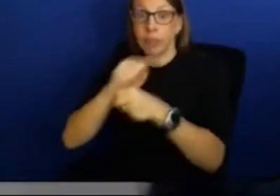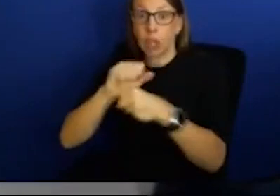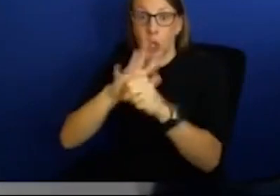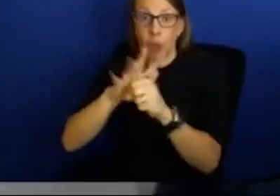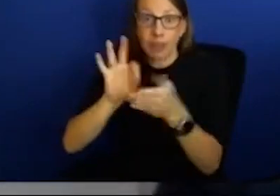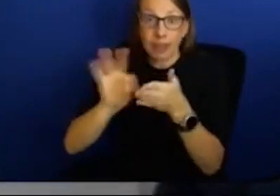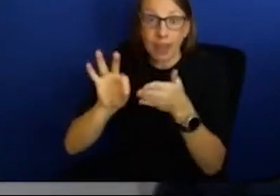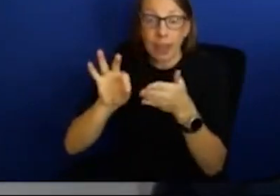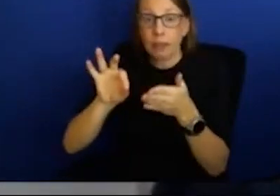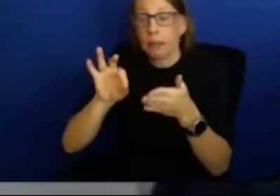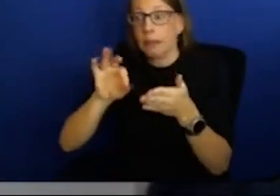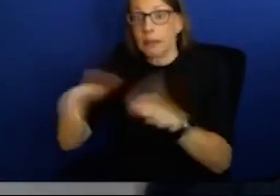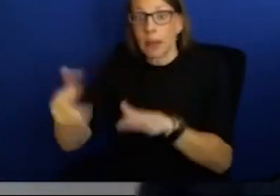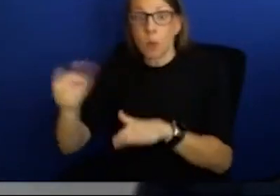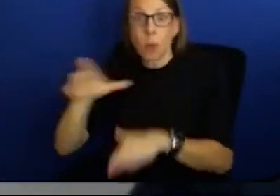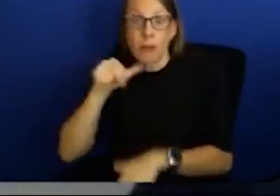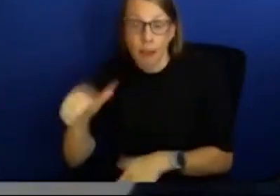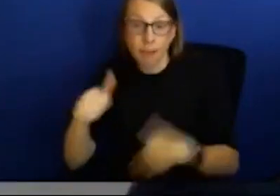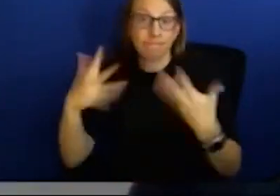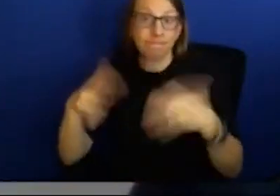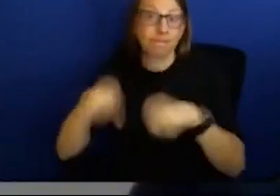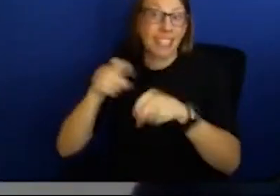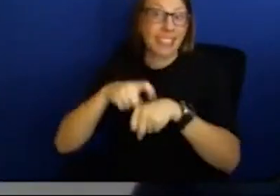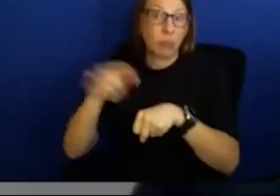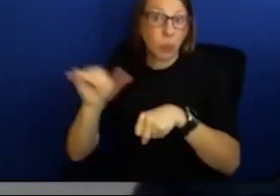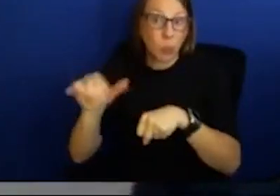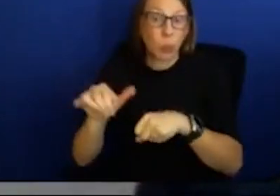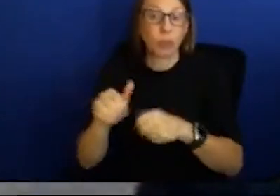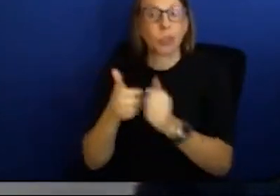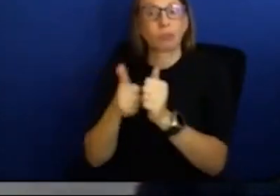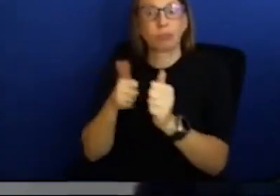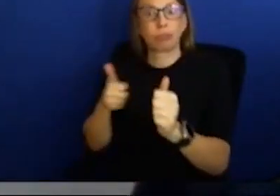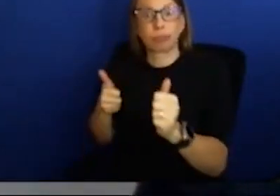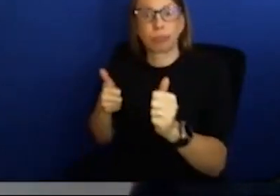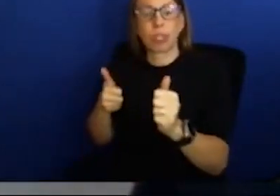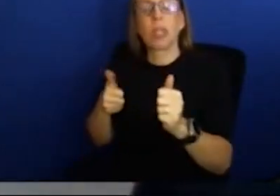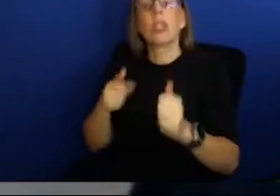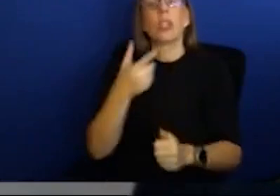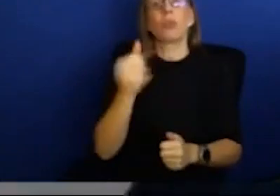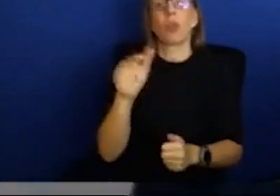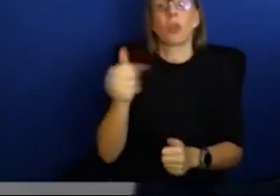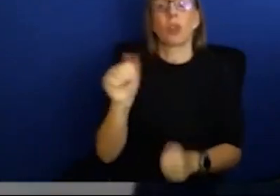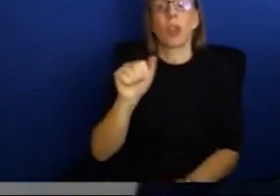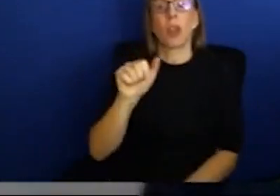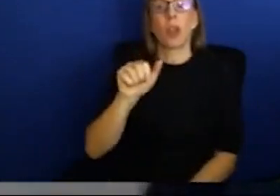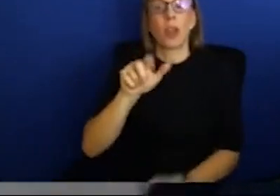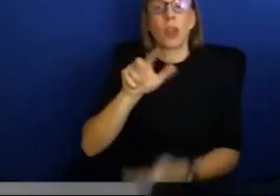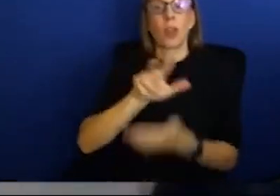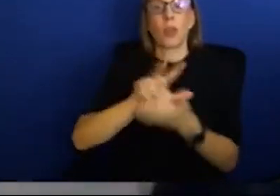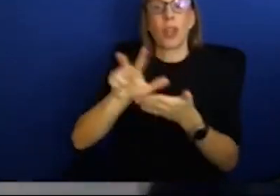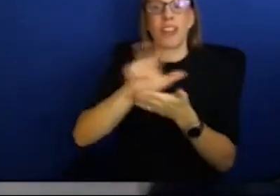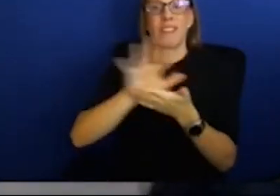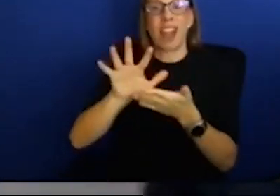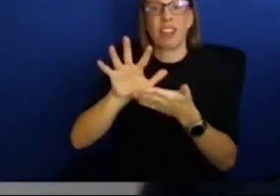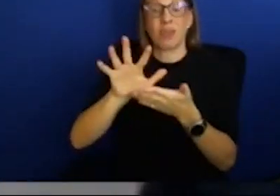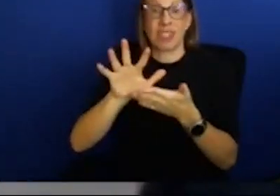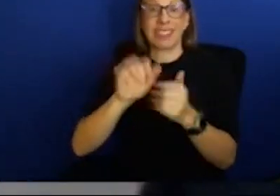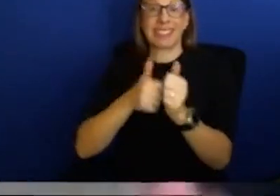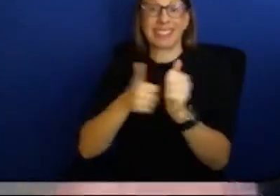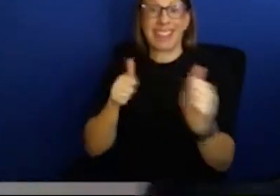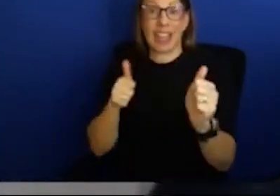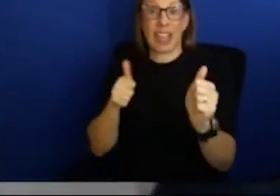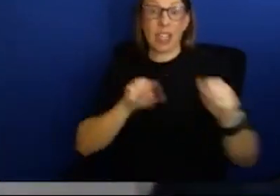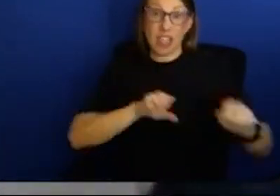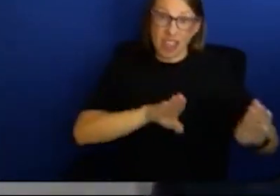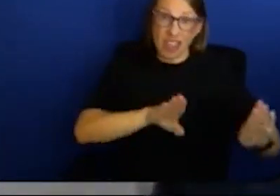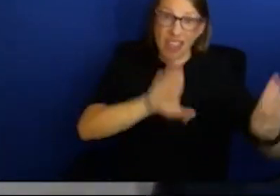not. And that can take time too. So we usually see in Georgia a 3 to 5 week delay between the surge in